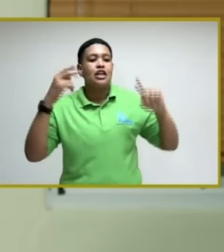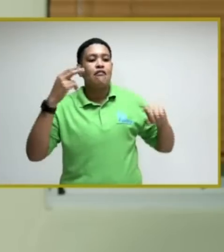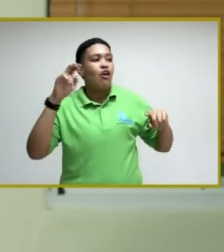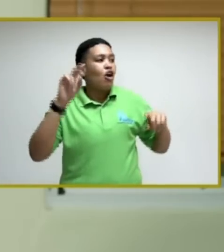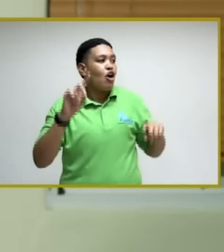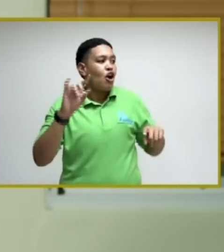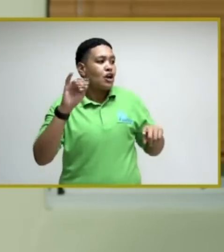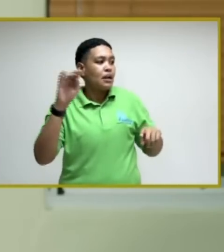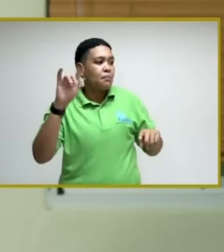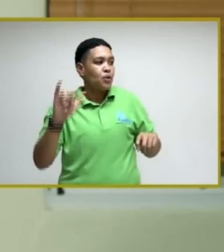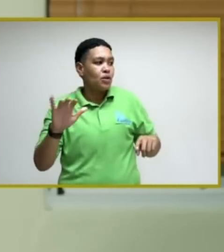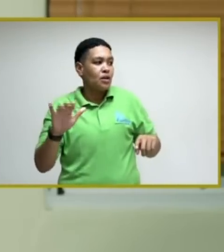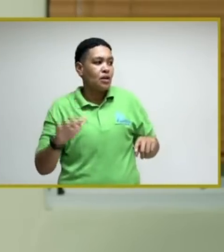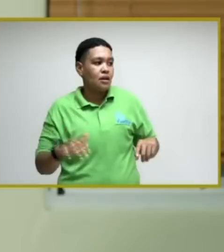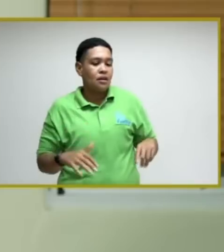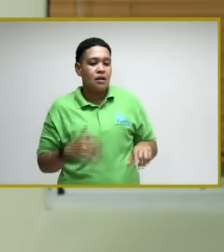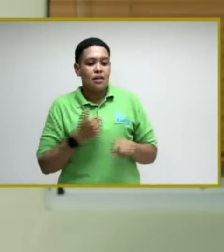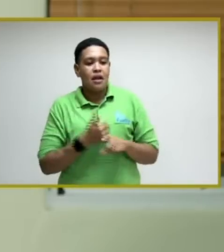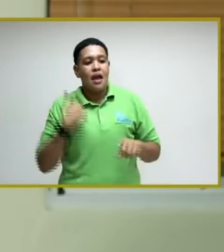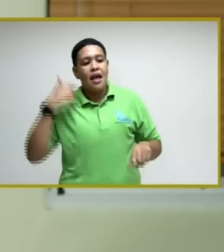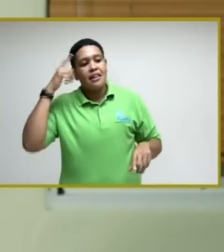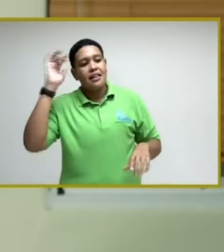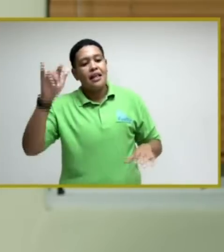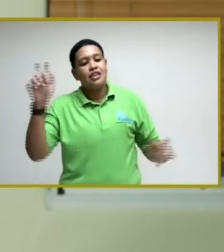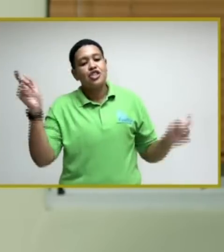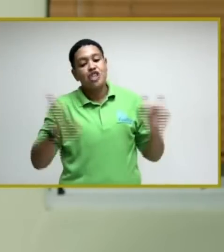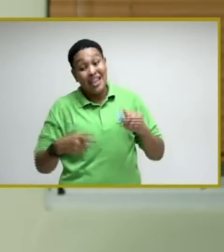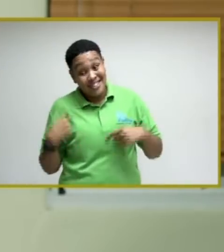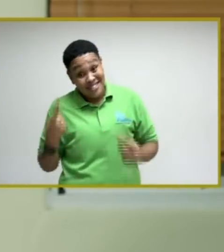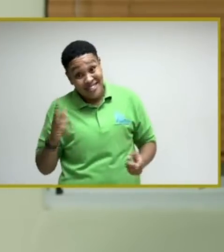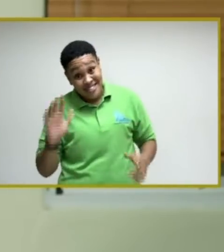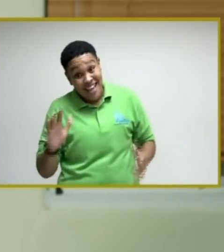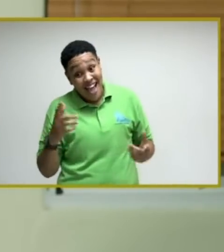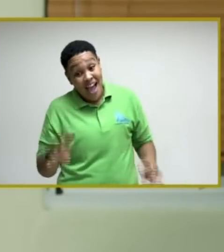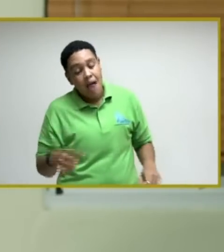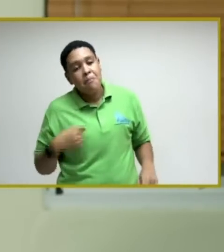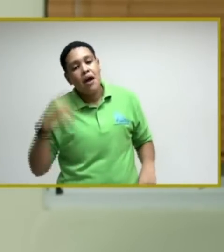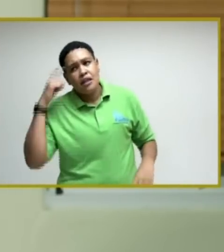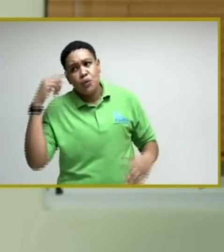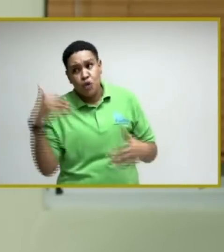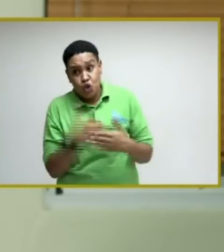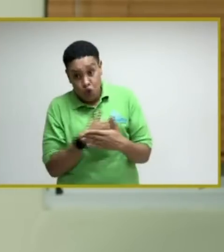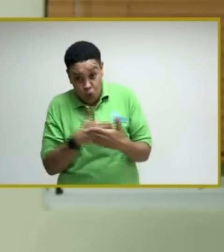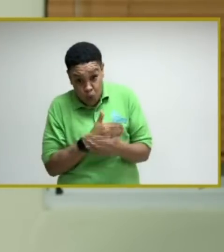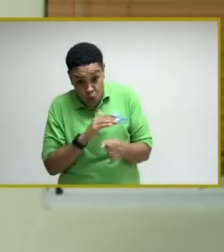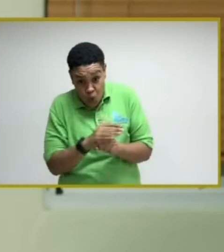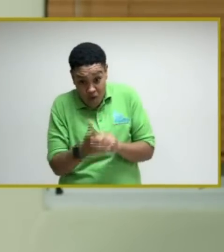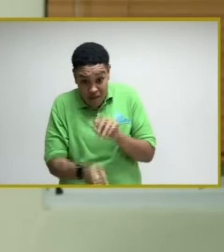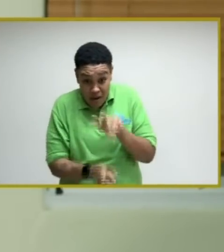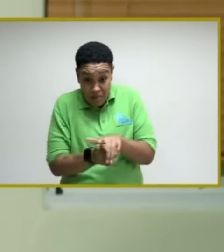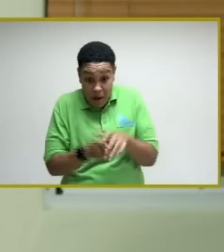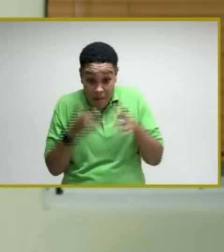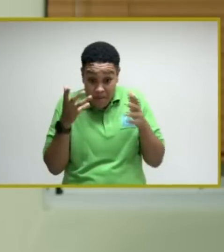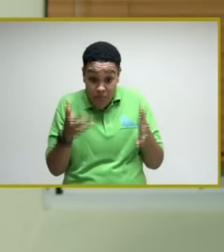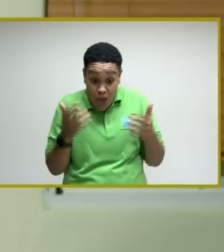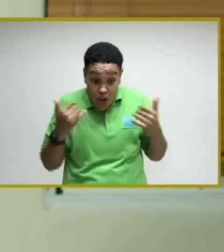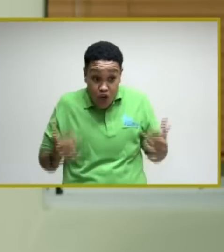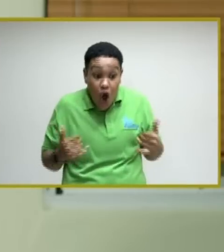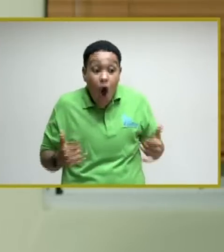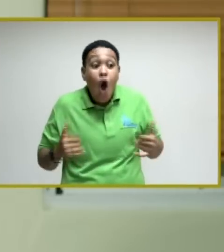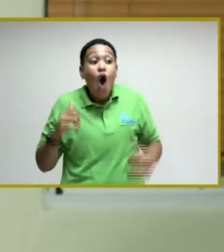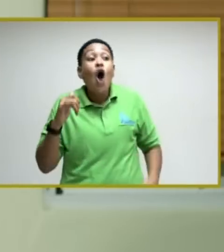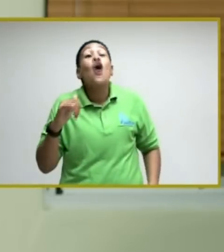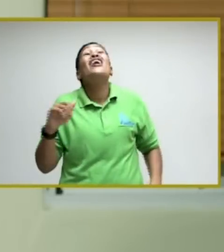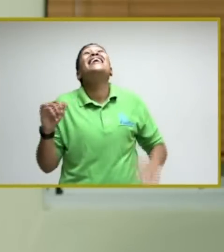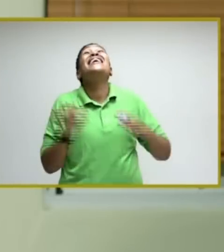immunity. I think that things have changed since that, and certainly with the new strains that are there, reinfections that